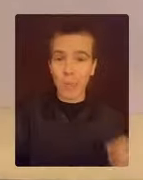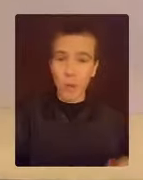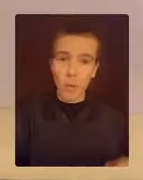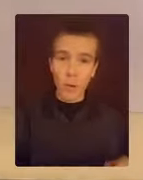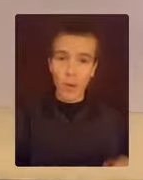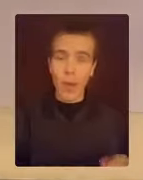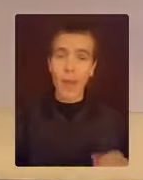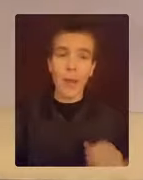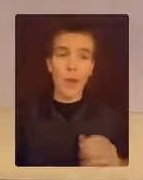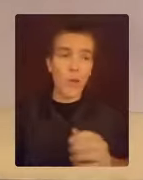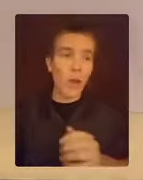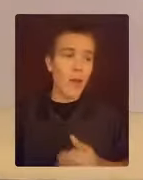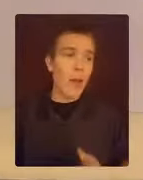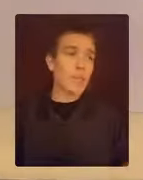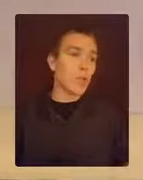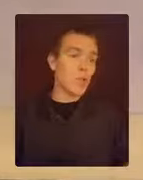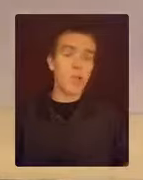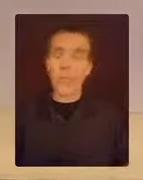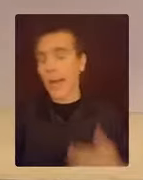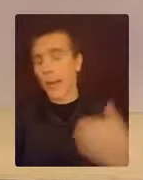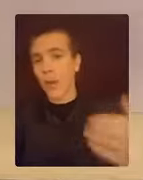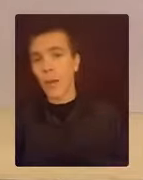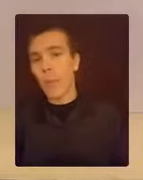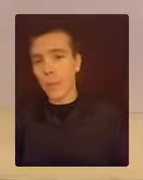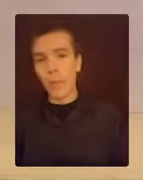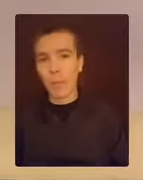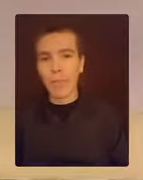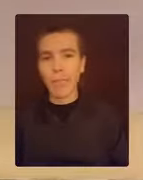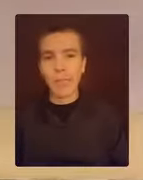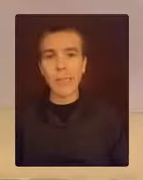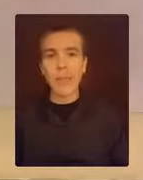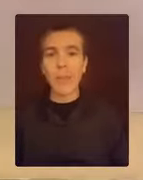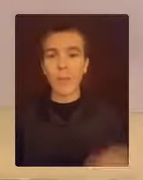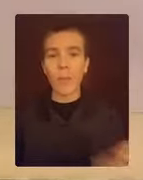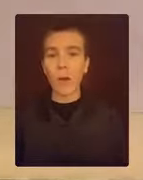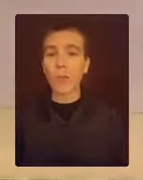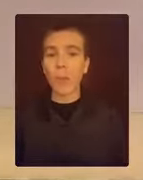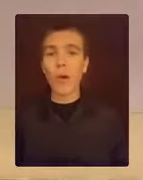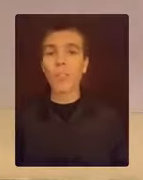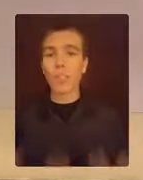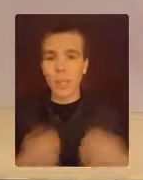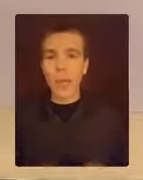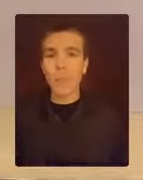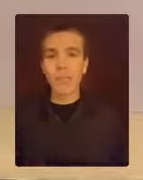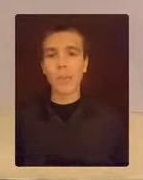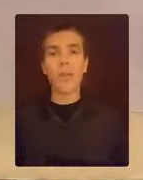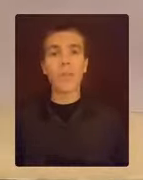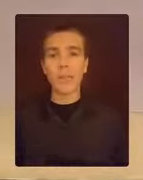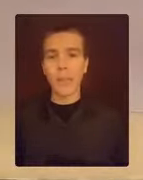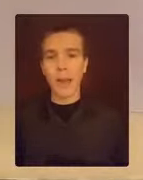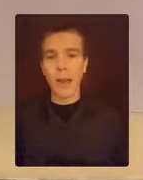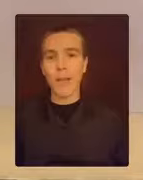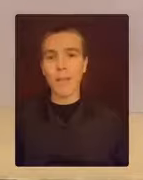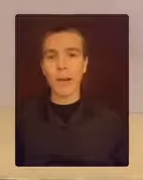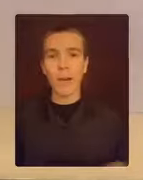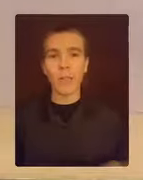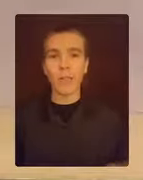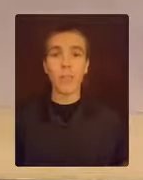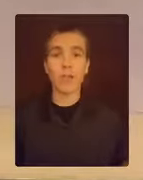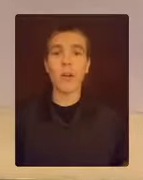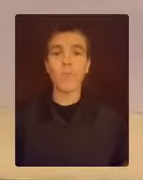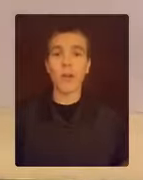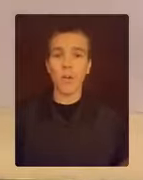takes over. And that's the reason I can go to public places and, for the most part, sustain myself unless I have